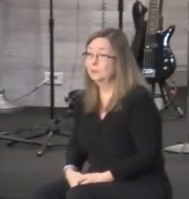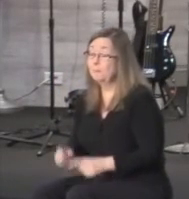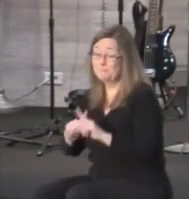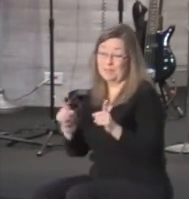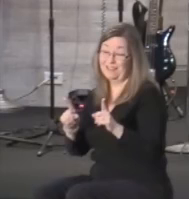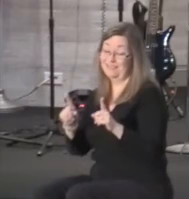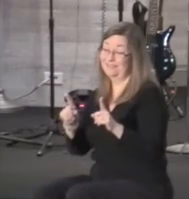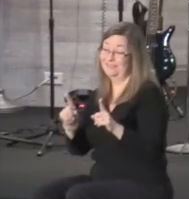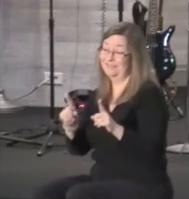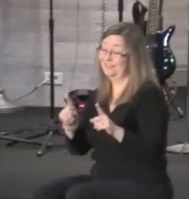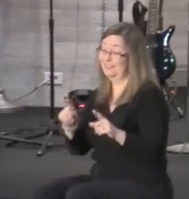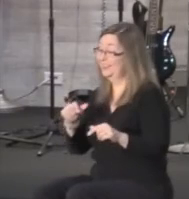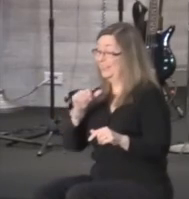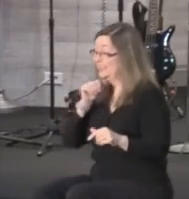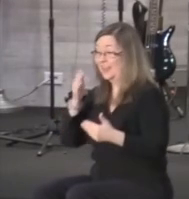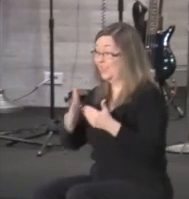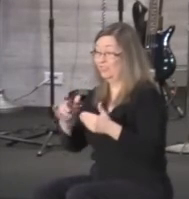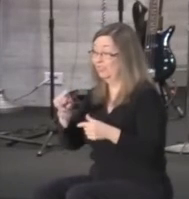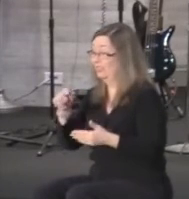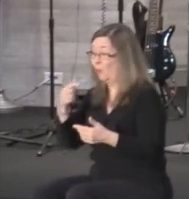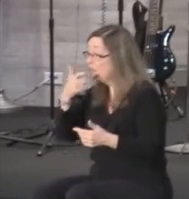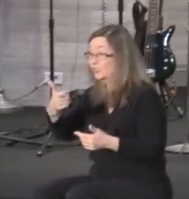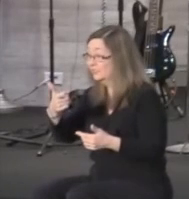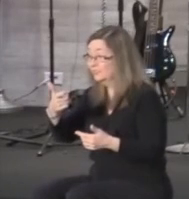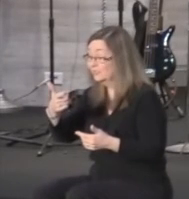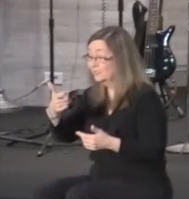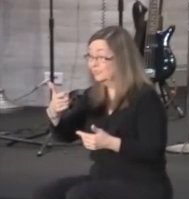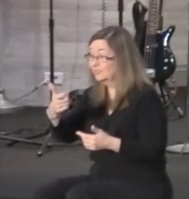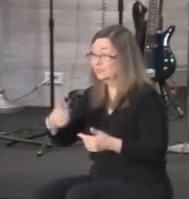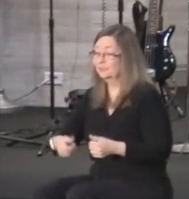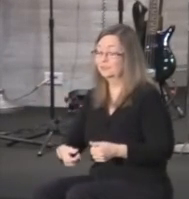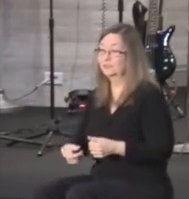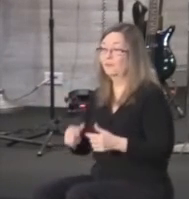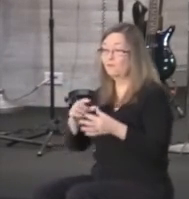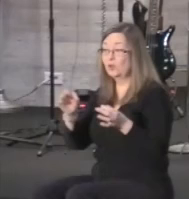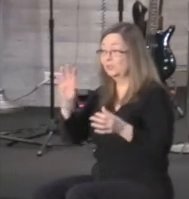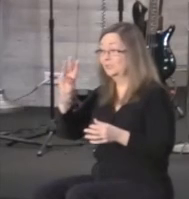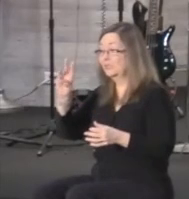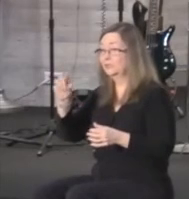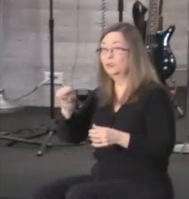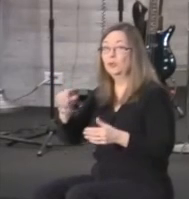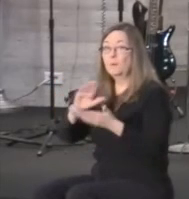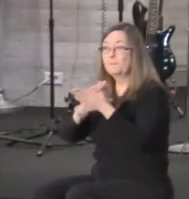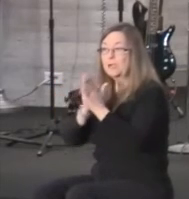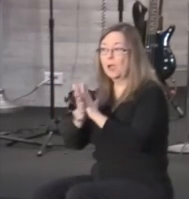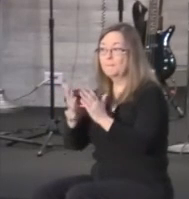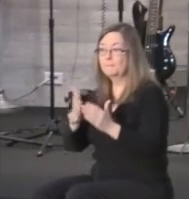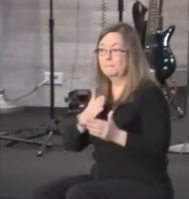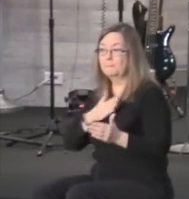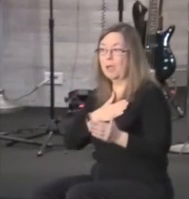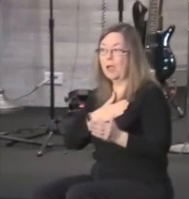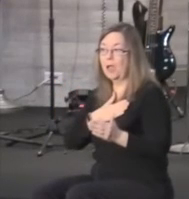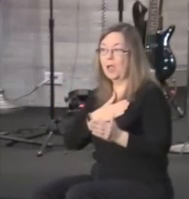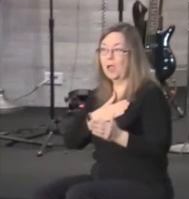But that's not where it's supposed to go. Verse 6 there, that's where he uses that word. "And you have become my